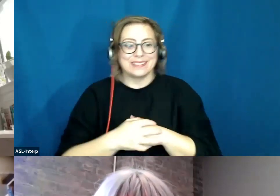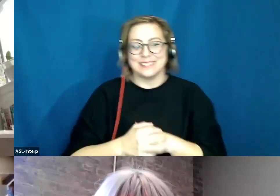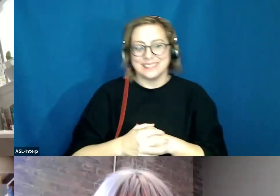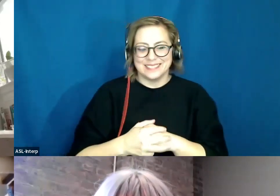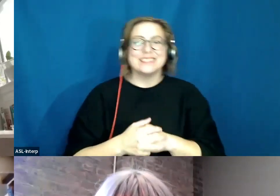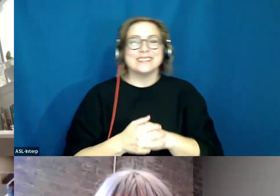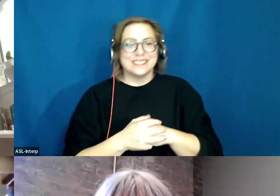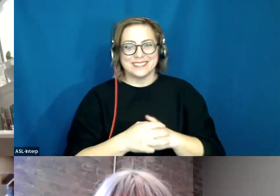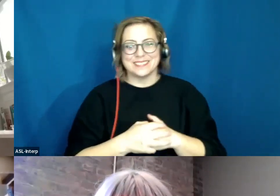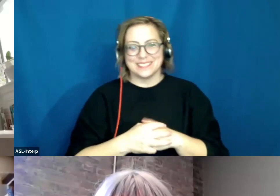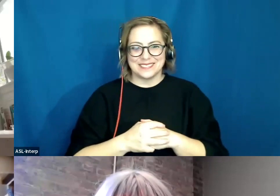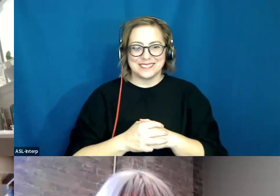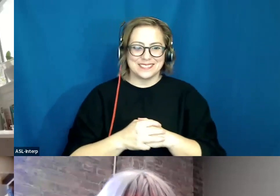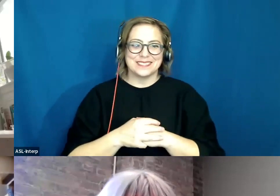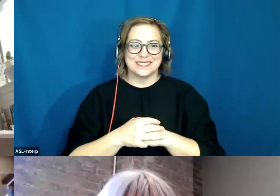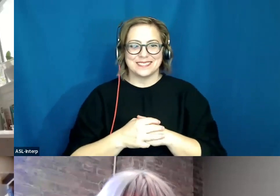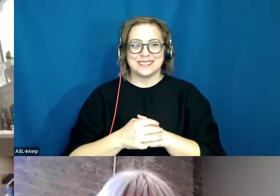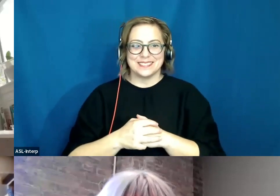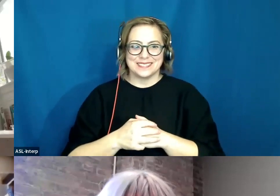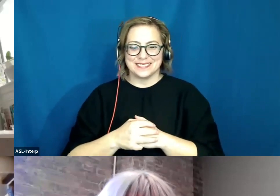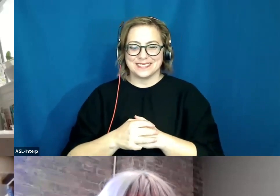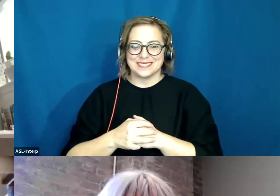definitely.